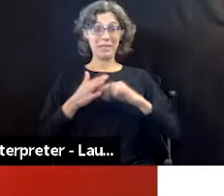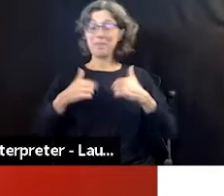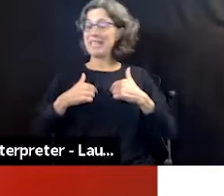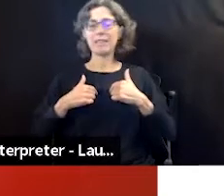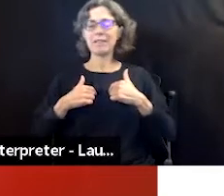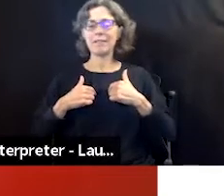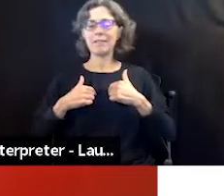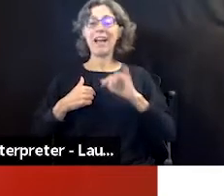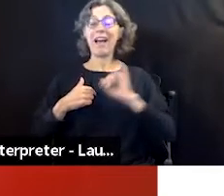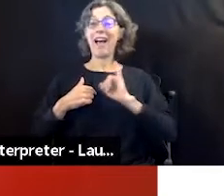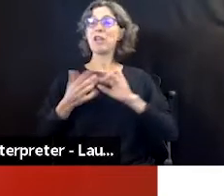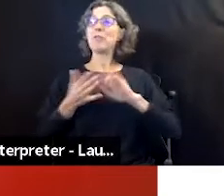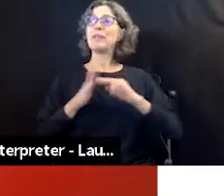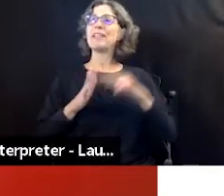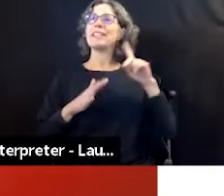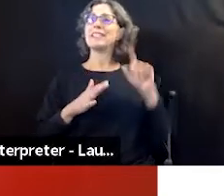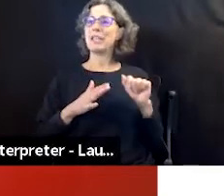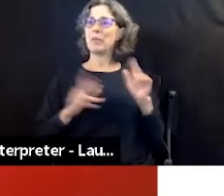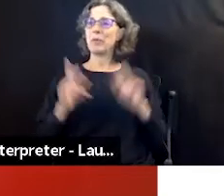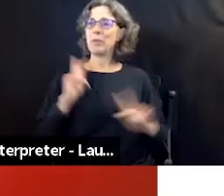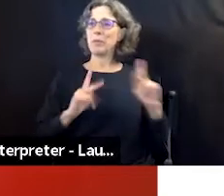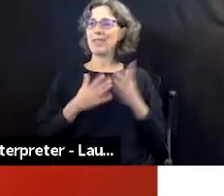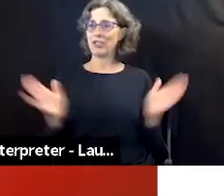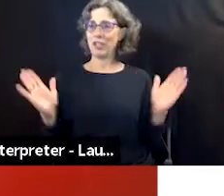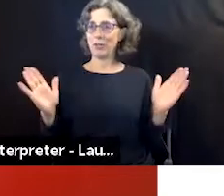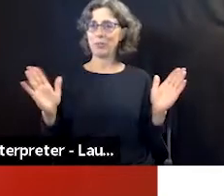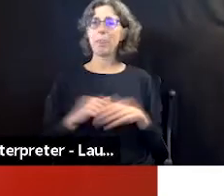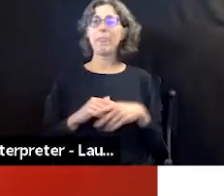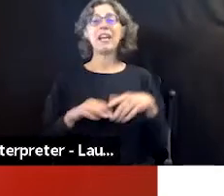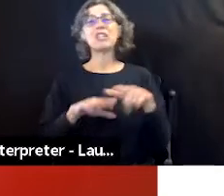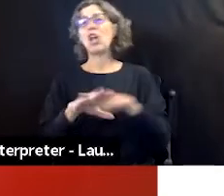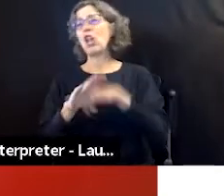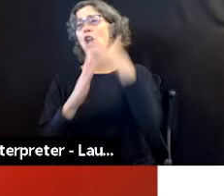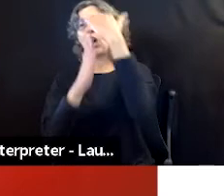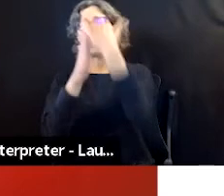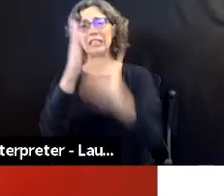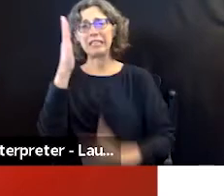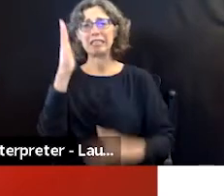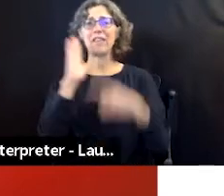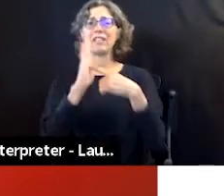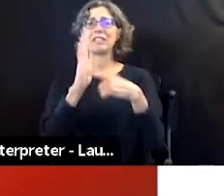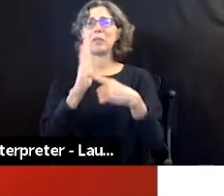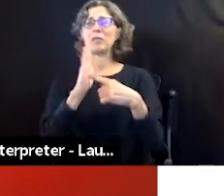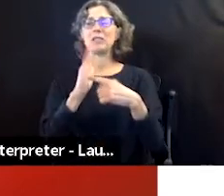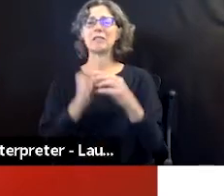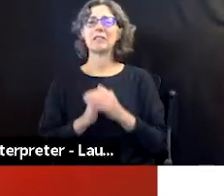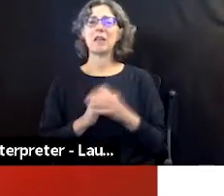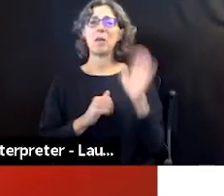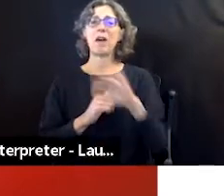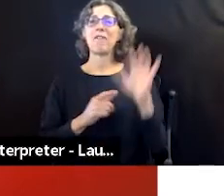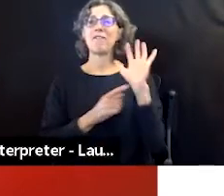mean disabled people in general. Okay, it's a long list of ableist examples that'll take about